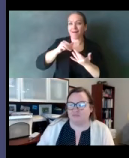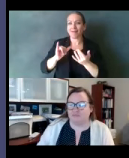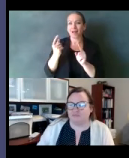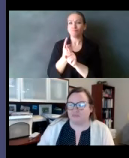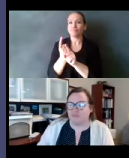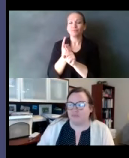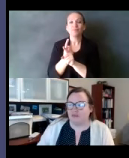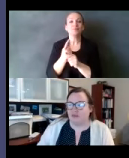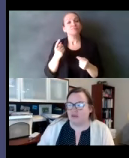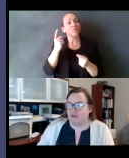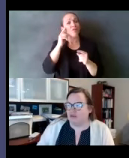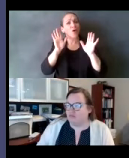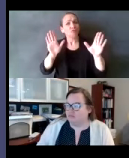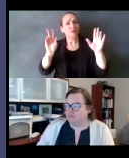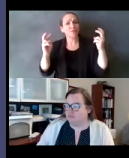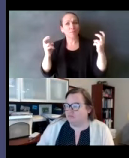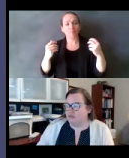speakers.